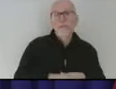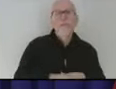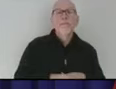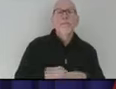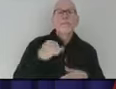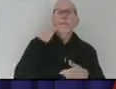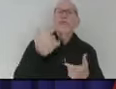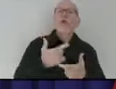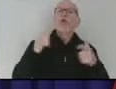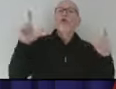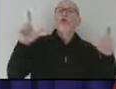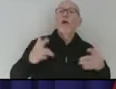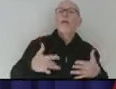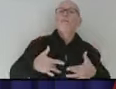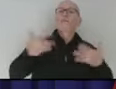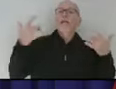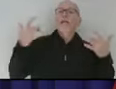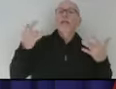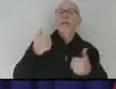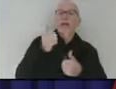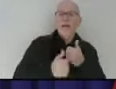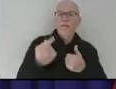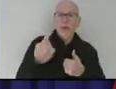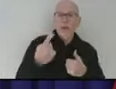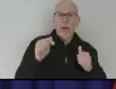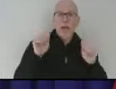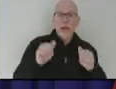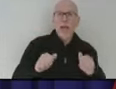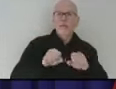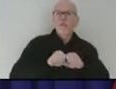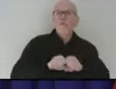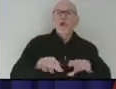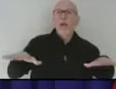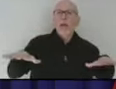large event space and everybody has the ability to spread out